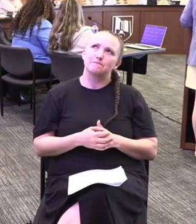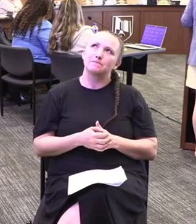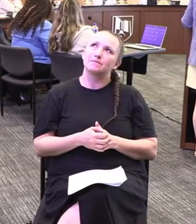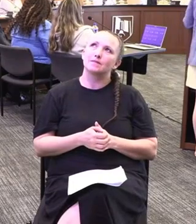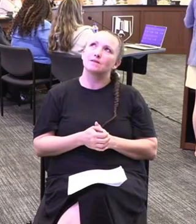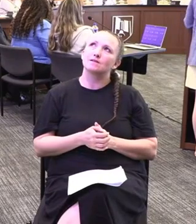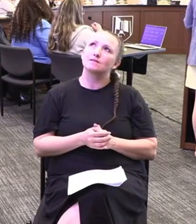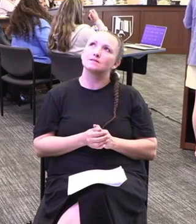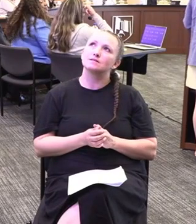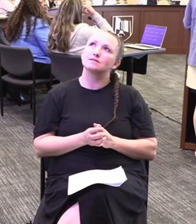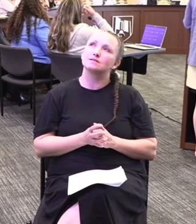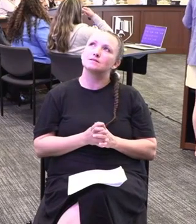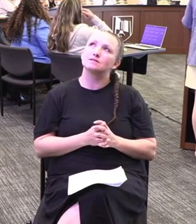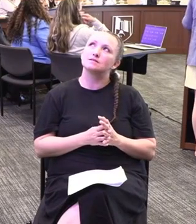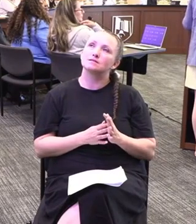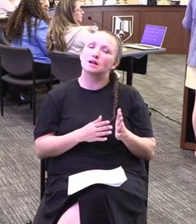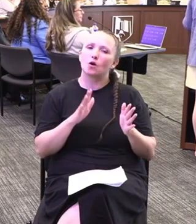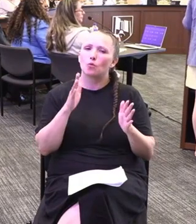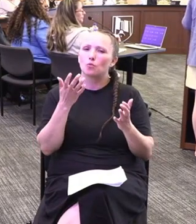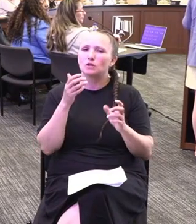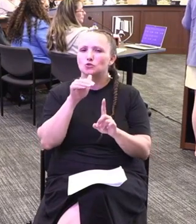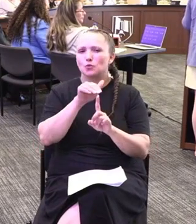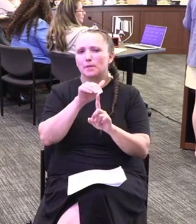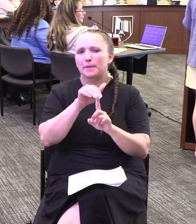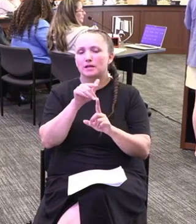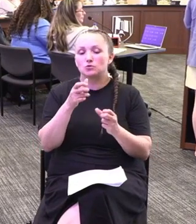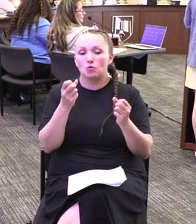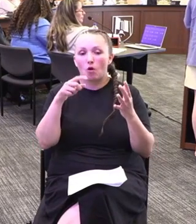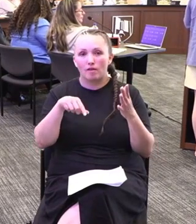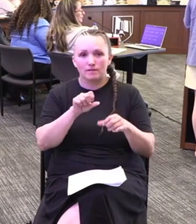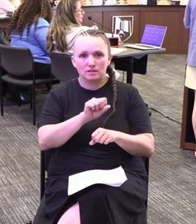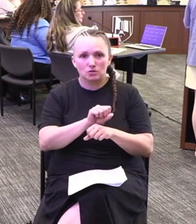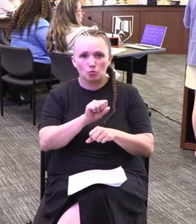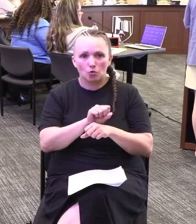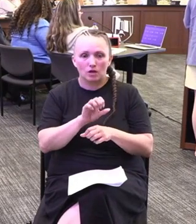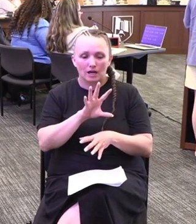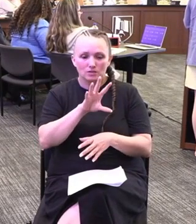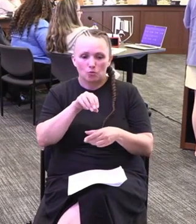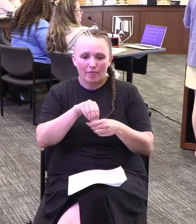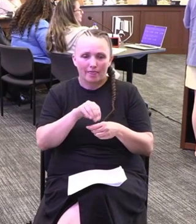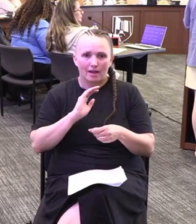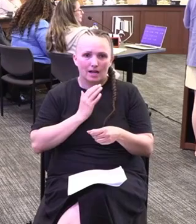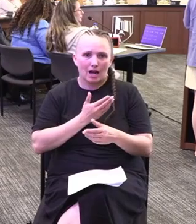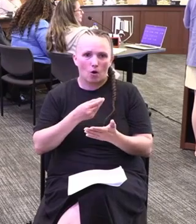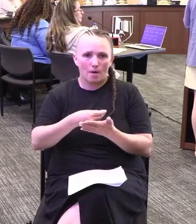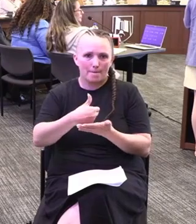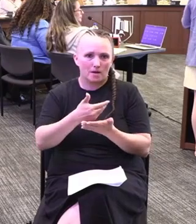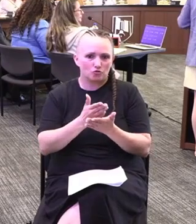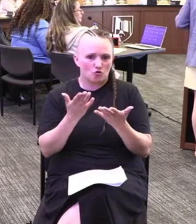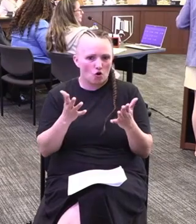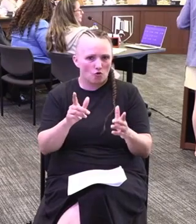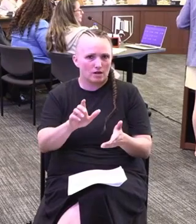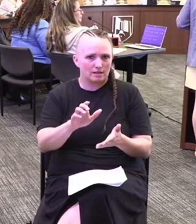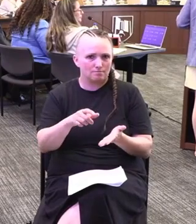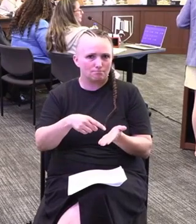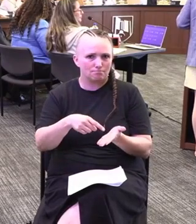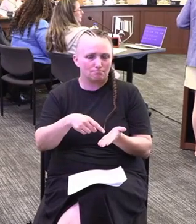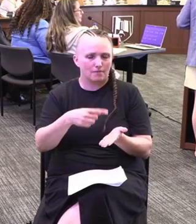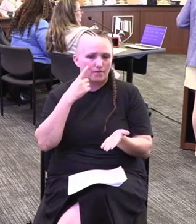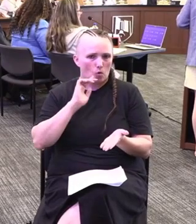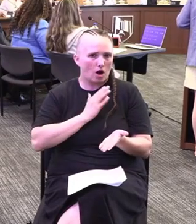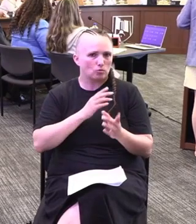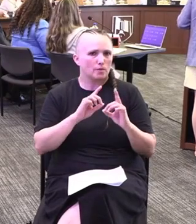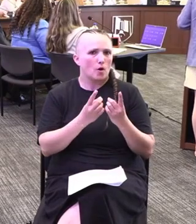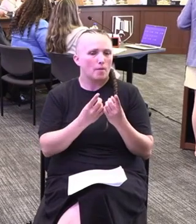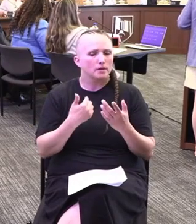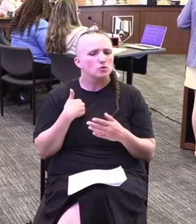Something I want to remind everybody, all of this work has been done within the budget already allocated to our department. We're being very intentional